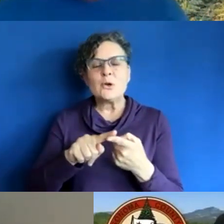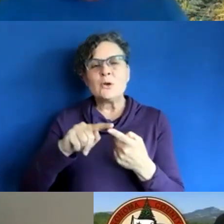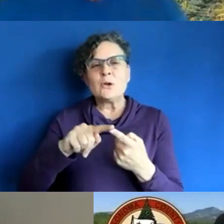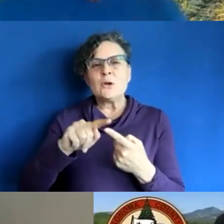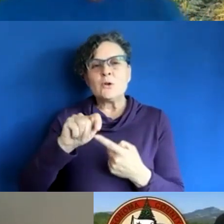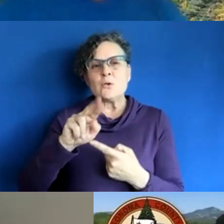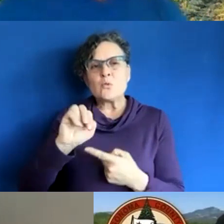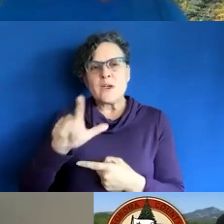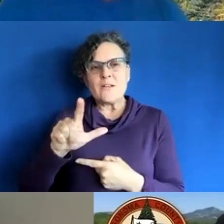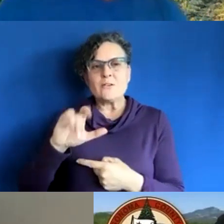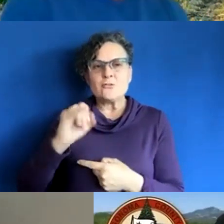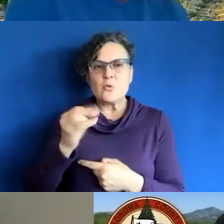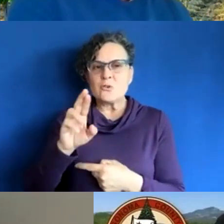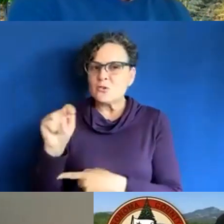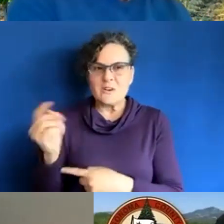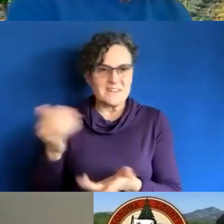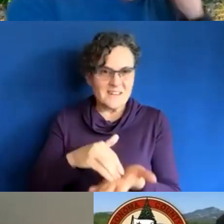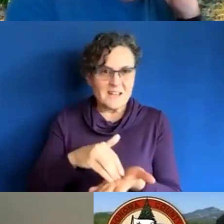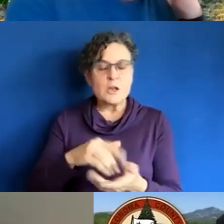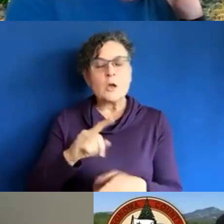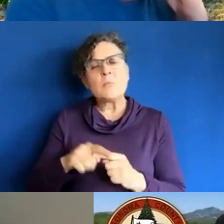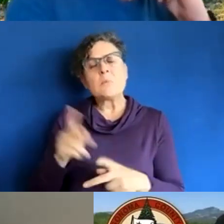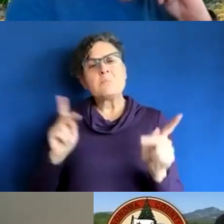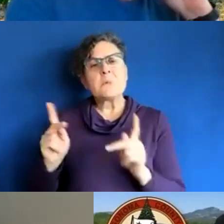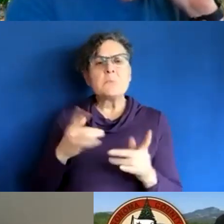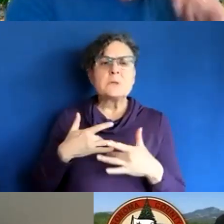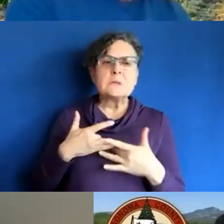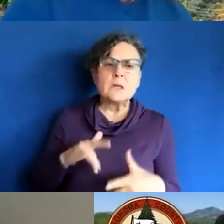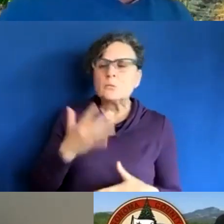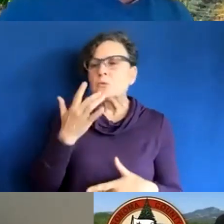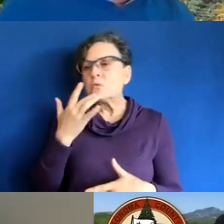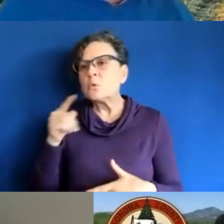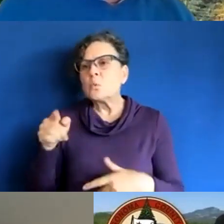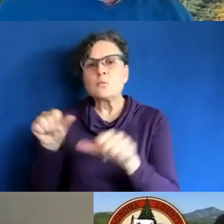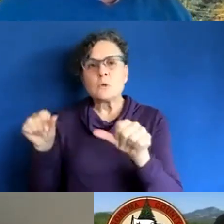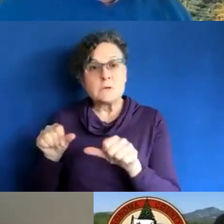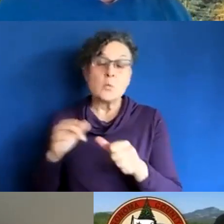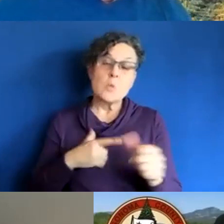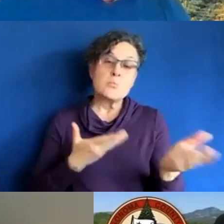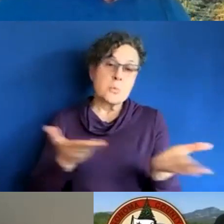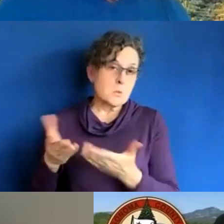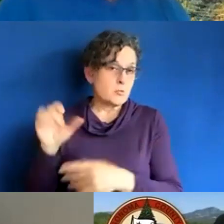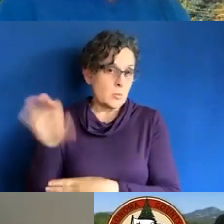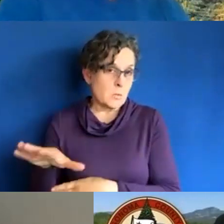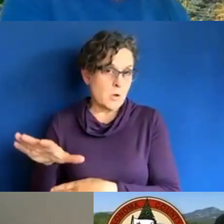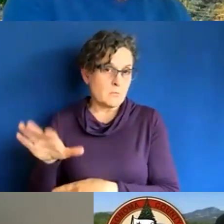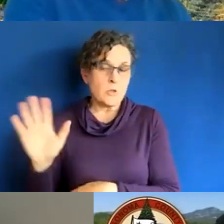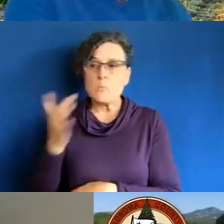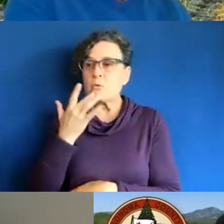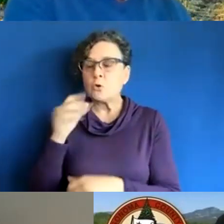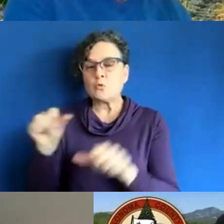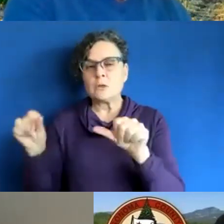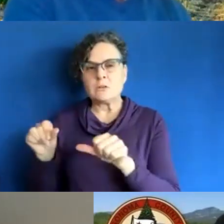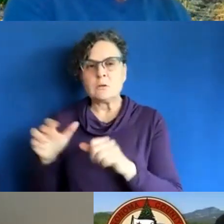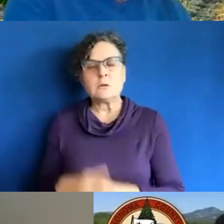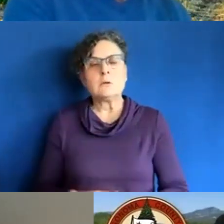people will have some affinity towards a certain region that they were in before, and we're happy to take them there. We don't,